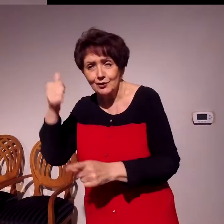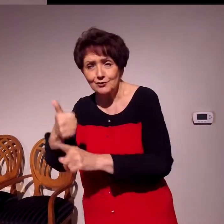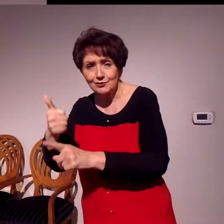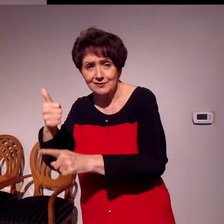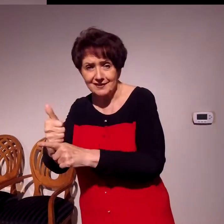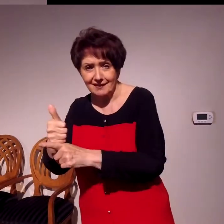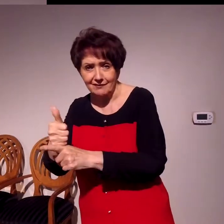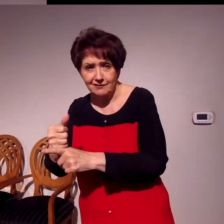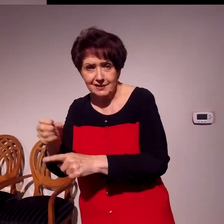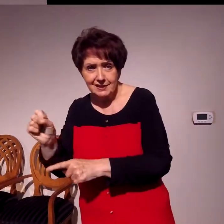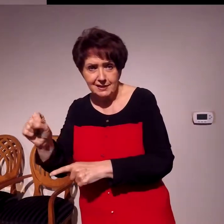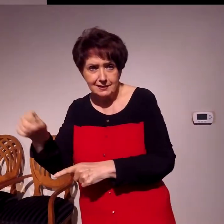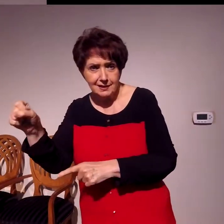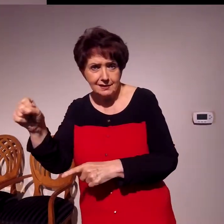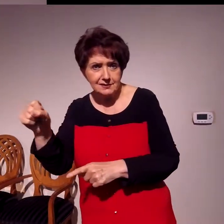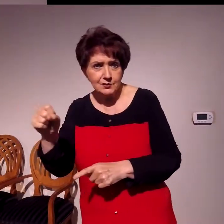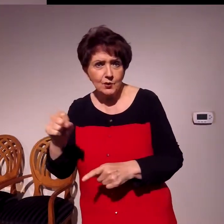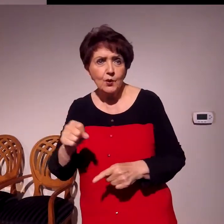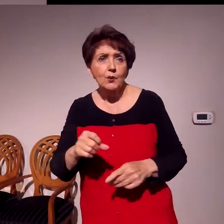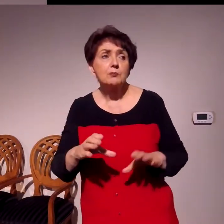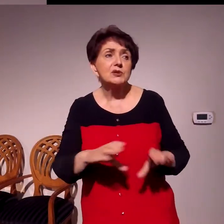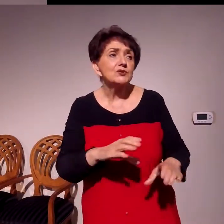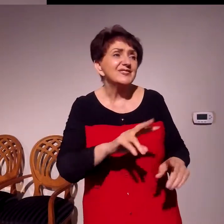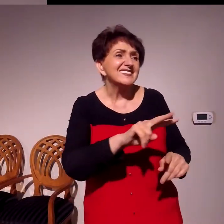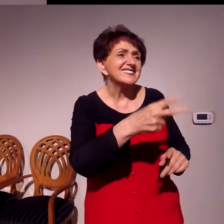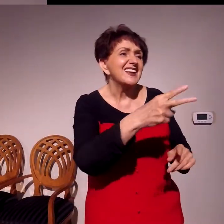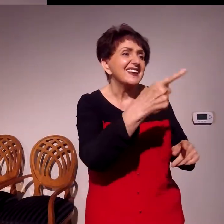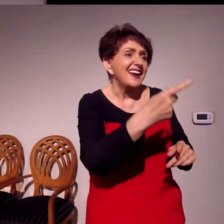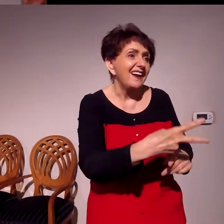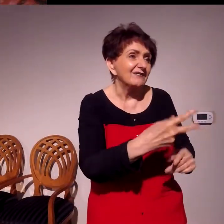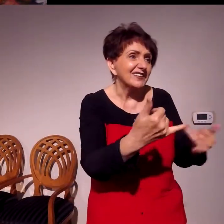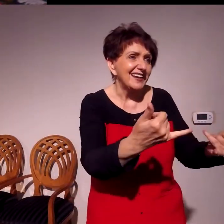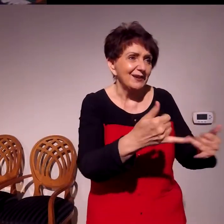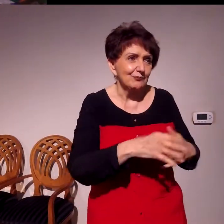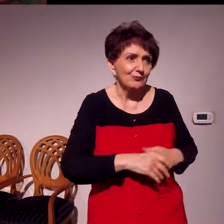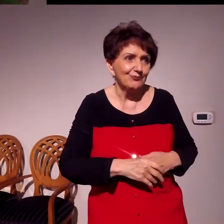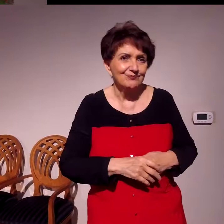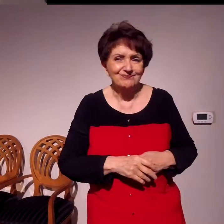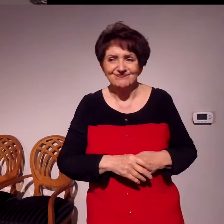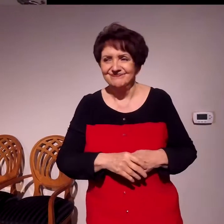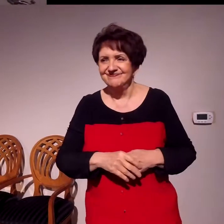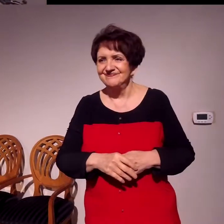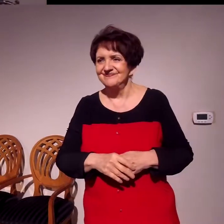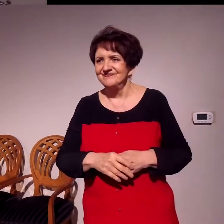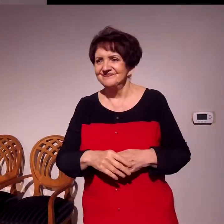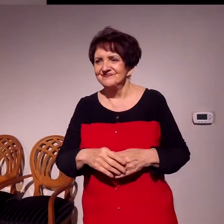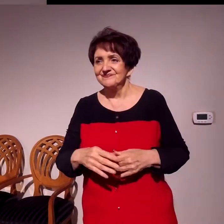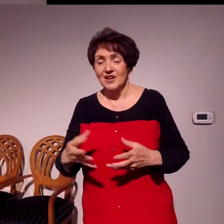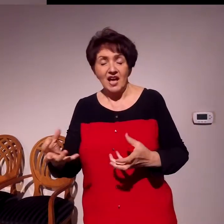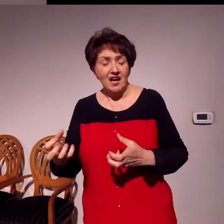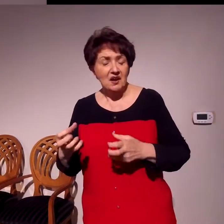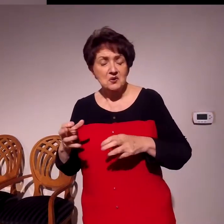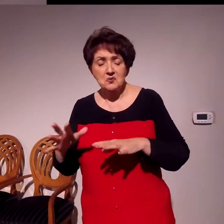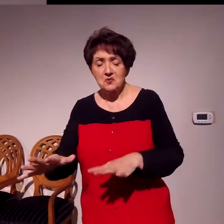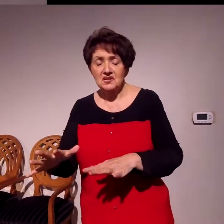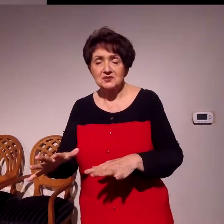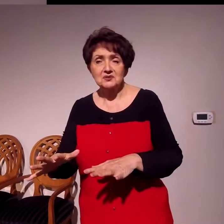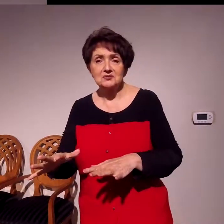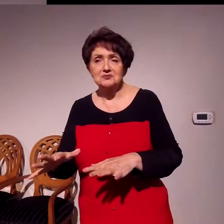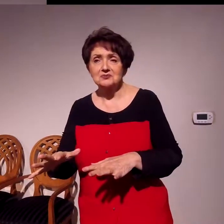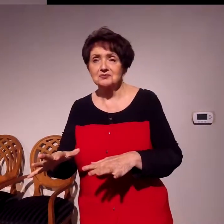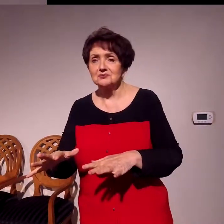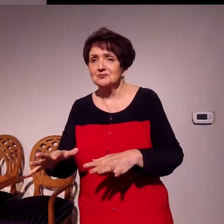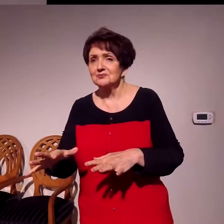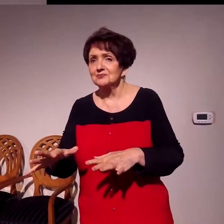Yes, well, we'd be doing the second half of that today. So, I do not want to in any way, shape,